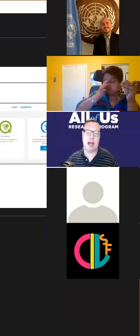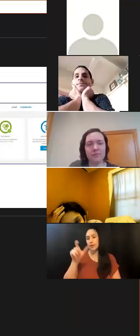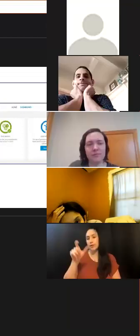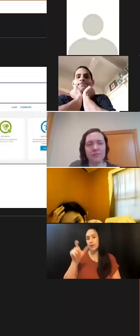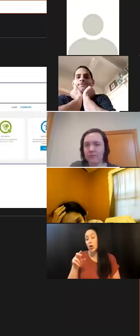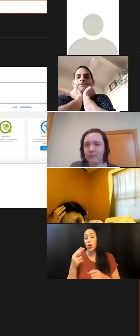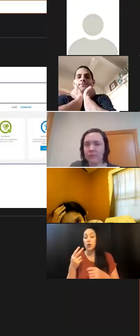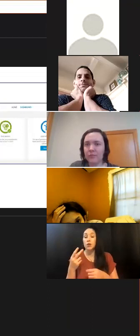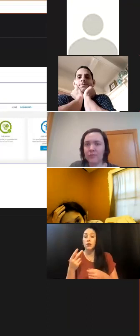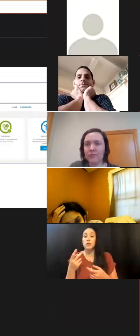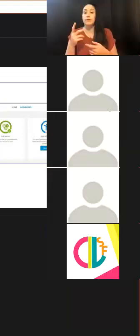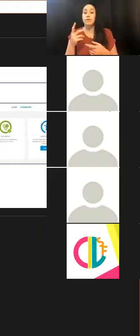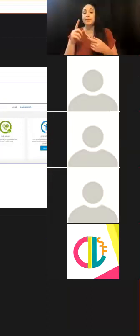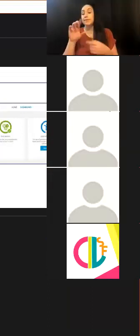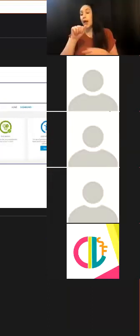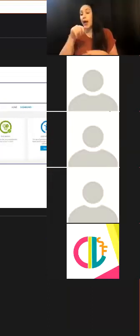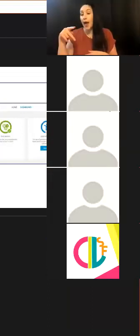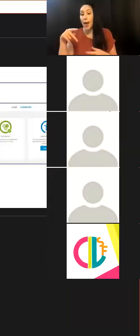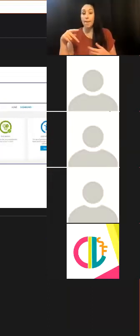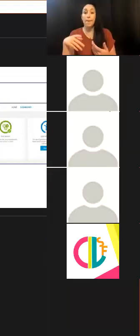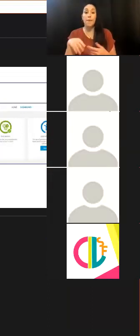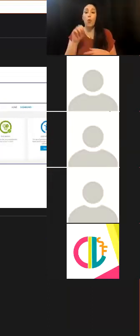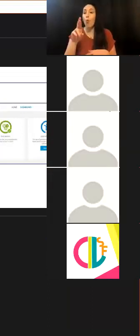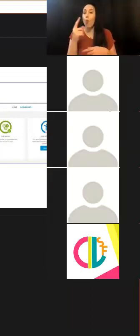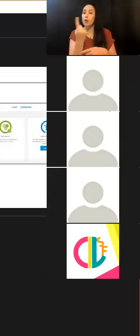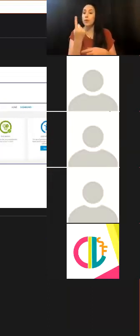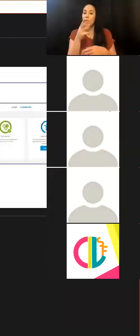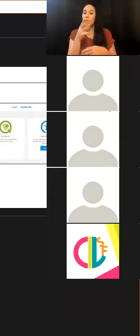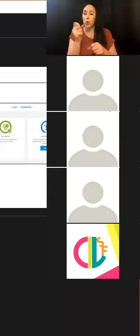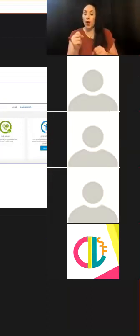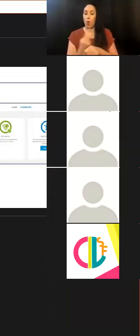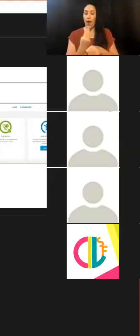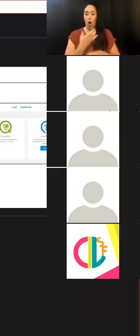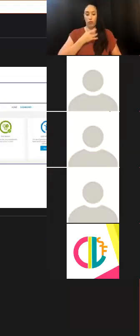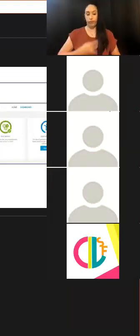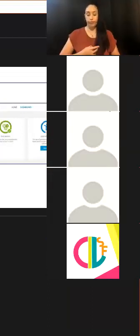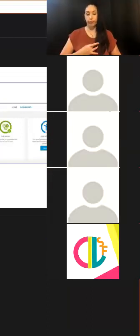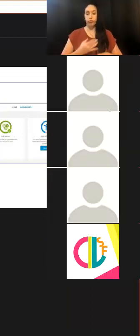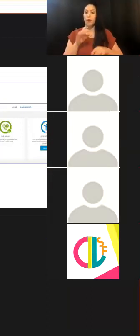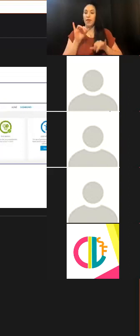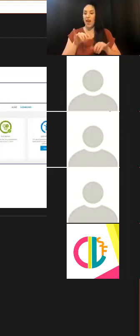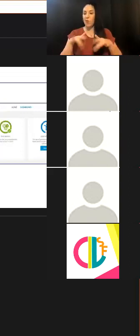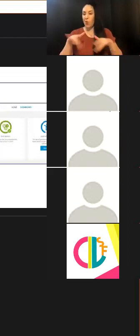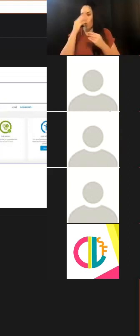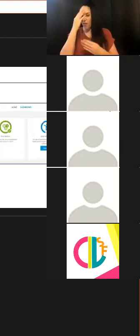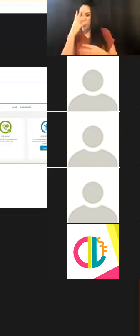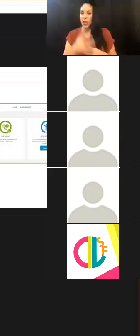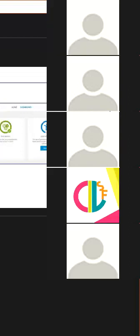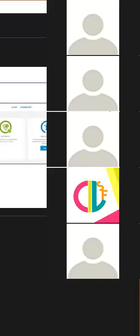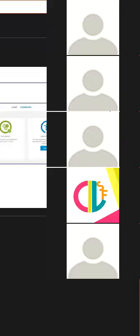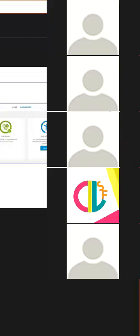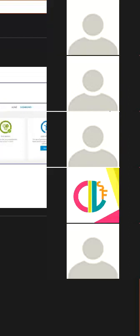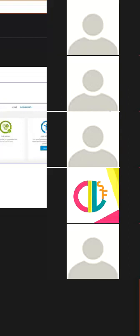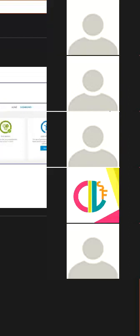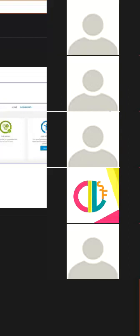digital apps. And this is still in the pilot phase, but they are working with trying to have people work with wearing